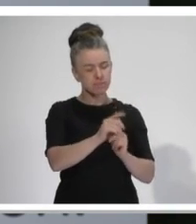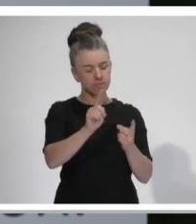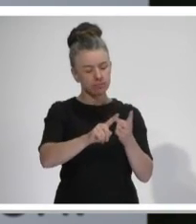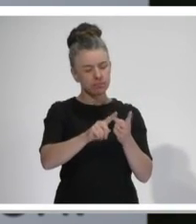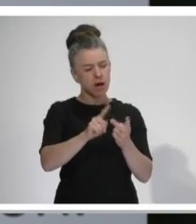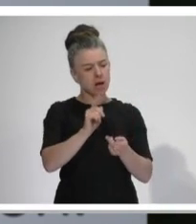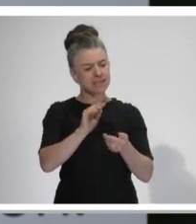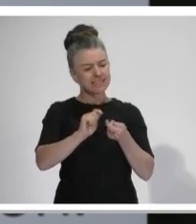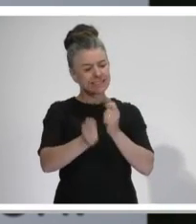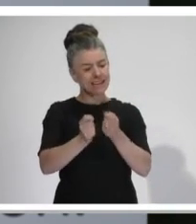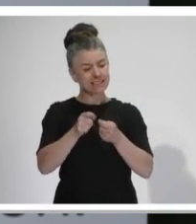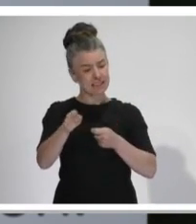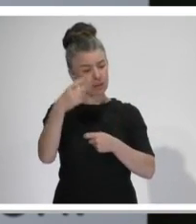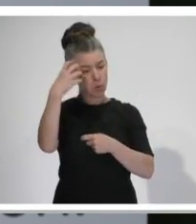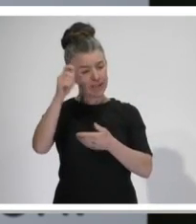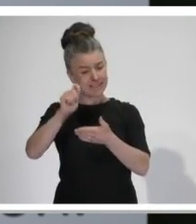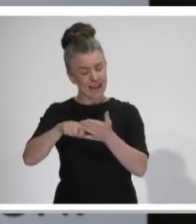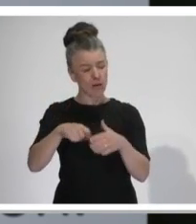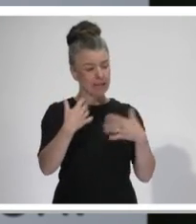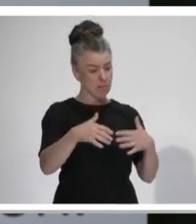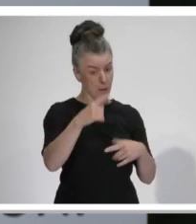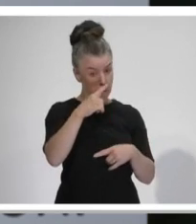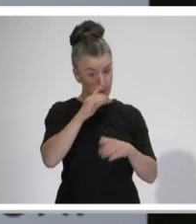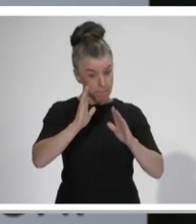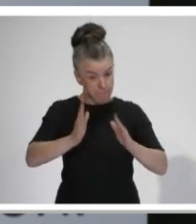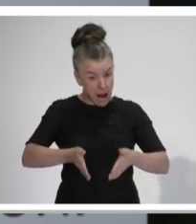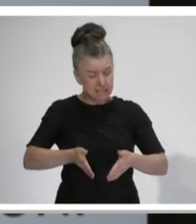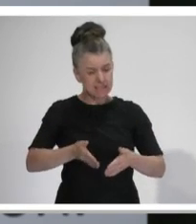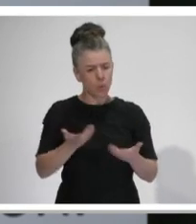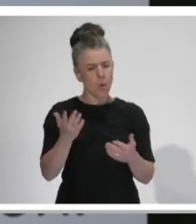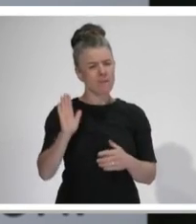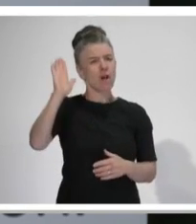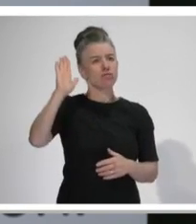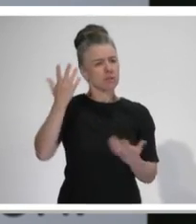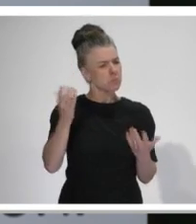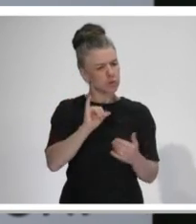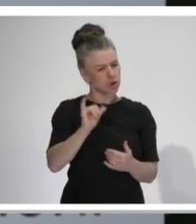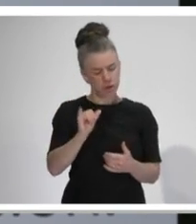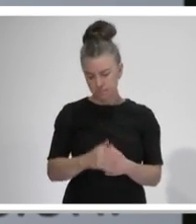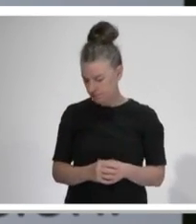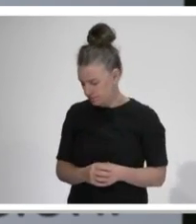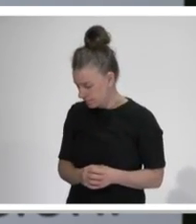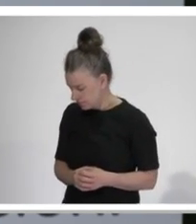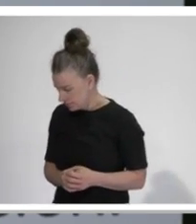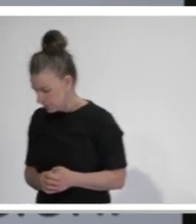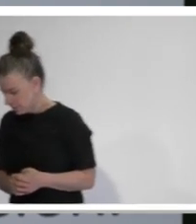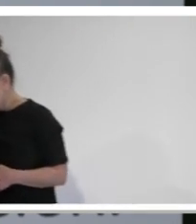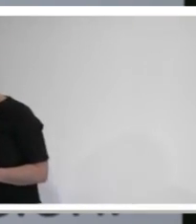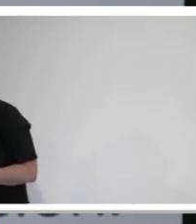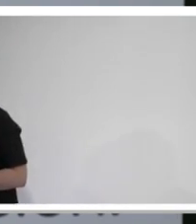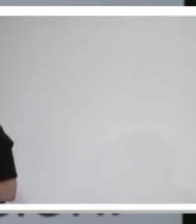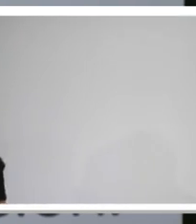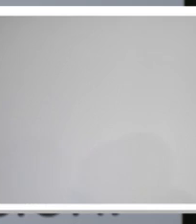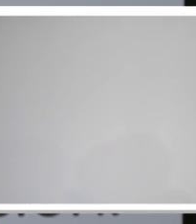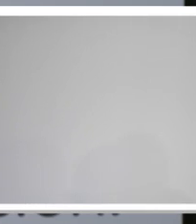in Queenstown and Canterbury, are people compelled to do them? Are they happy to do them? What's the feedback there? I'll hand over to Dr. McElnay on some of the detail of that. On